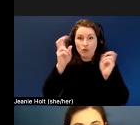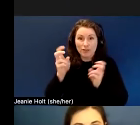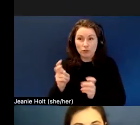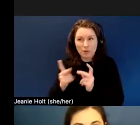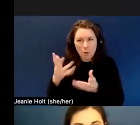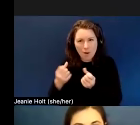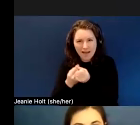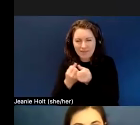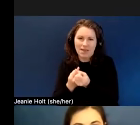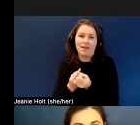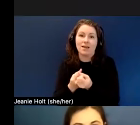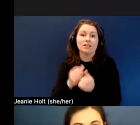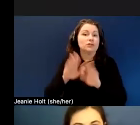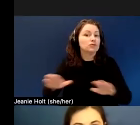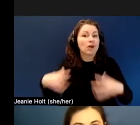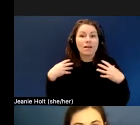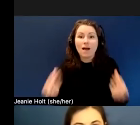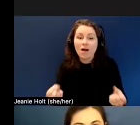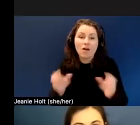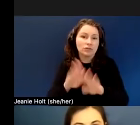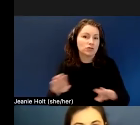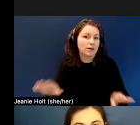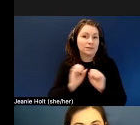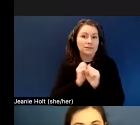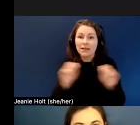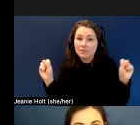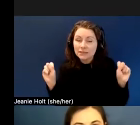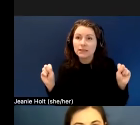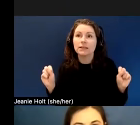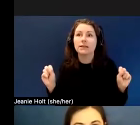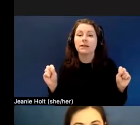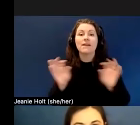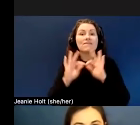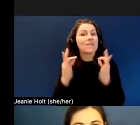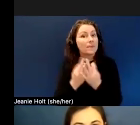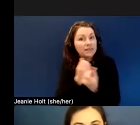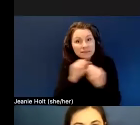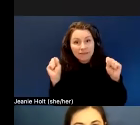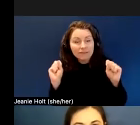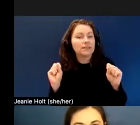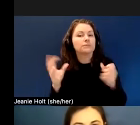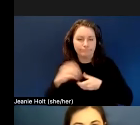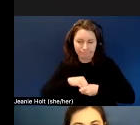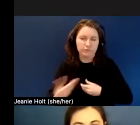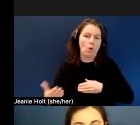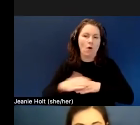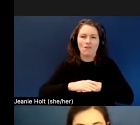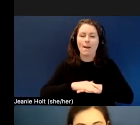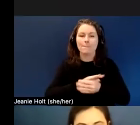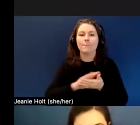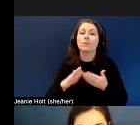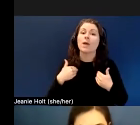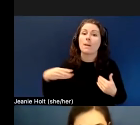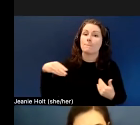whether that's child health or child safety or family safety. We did a paid social